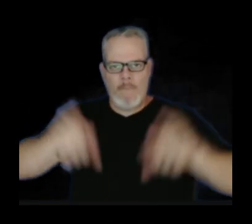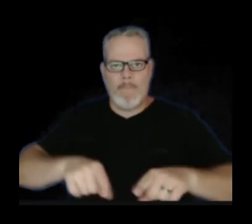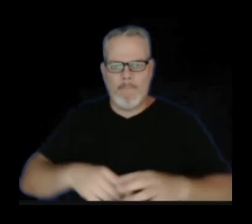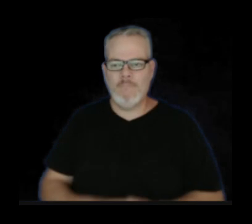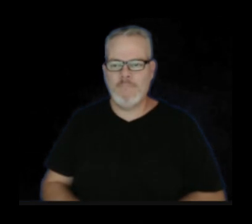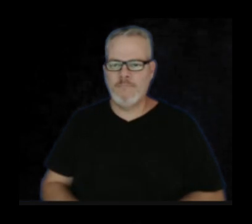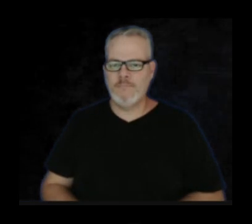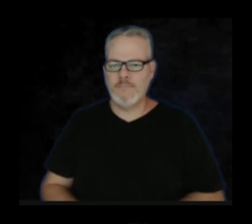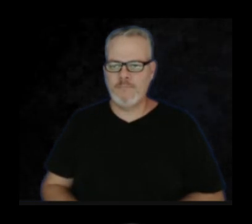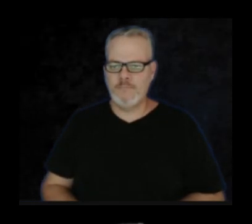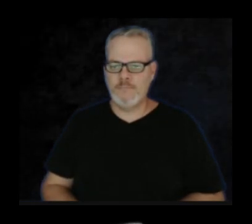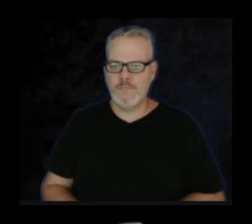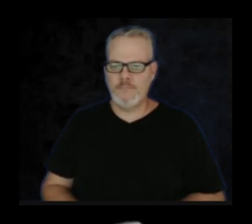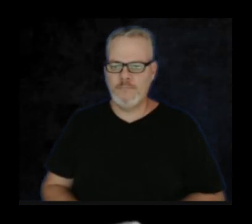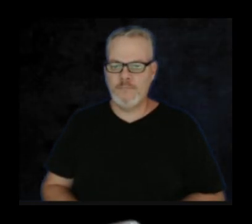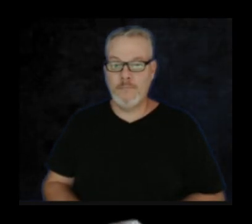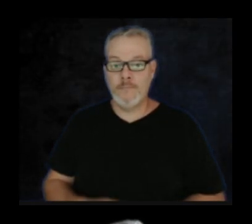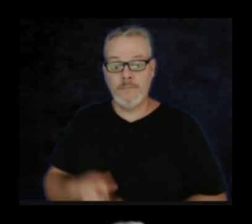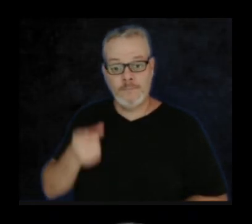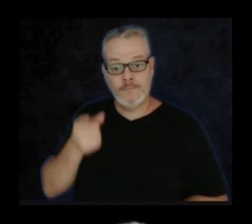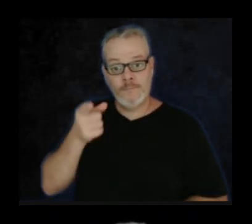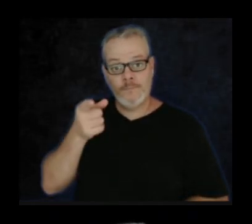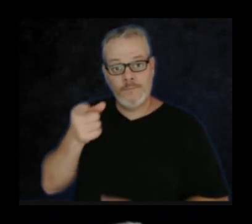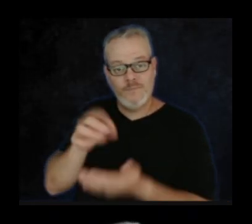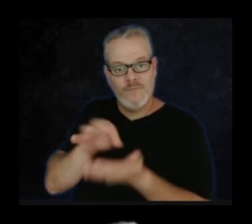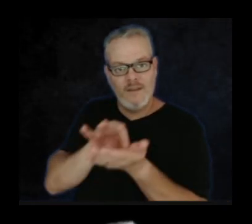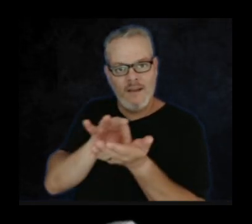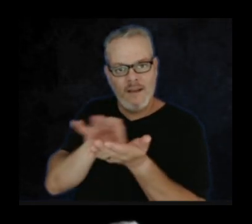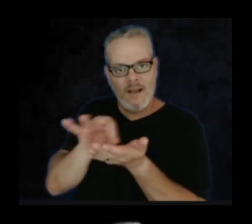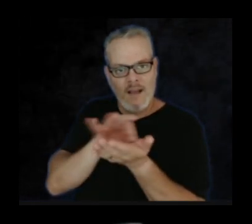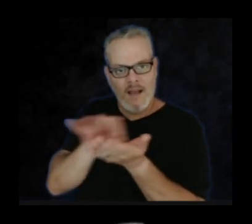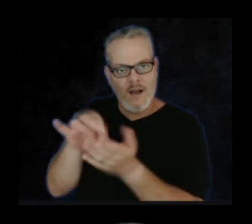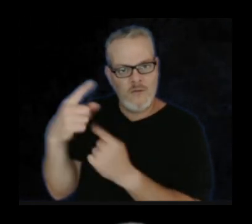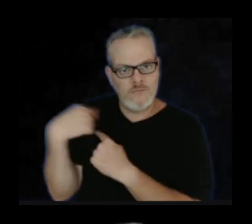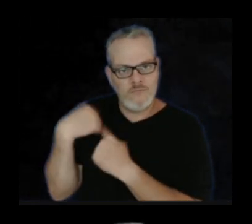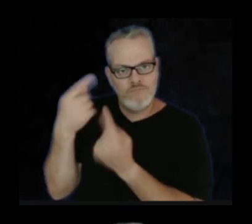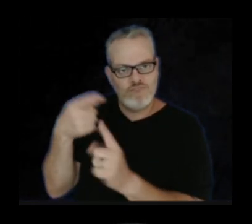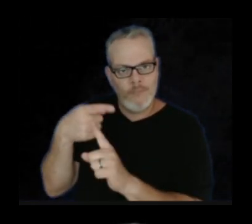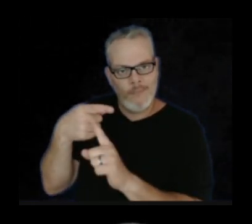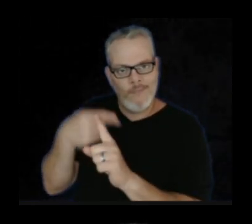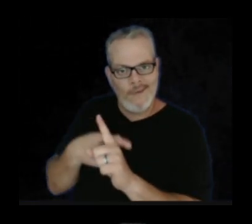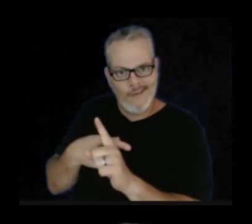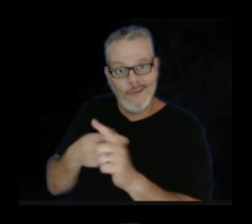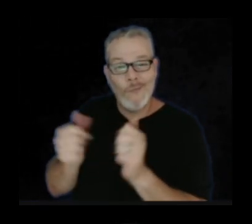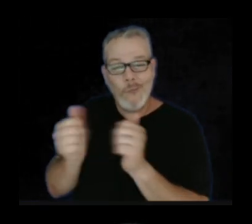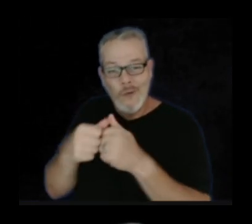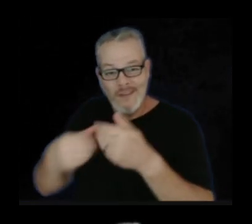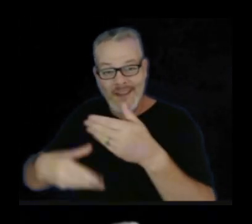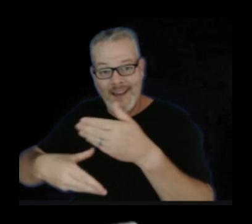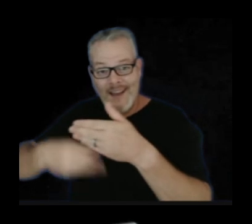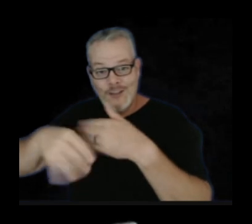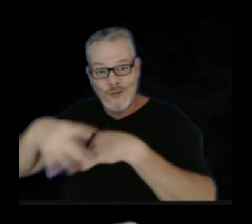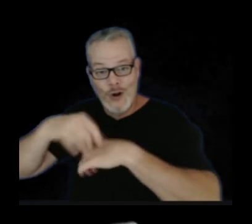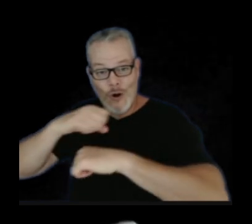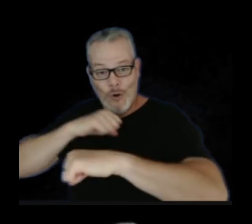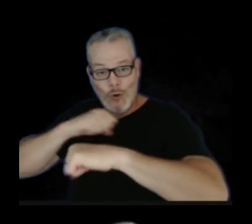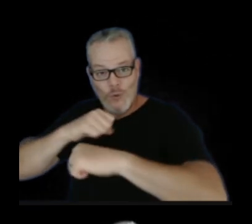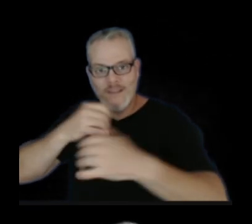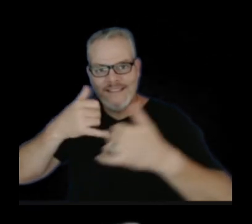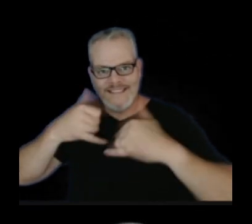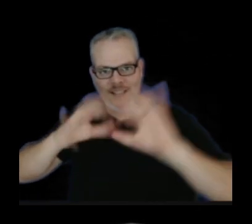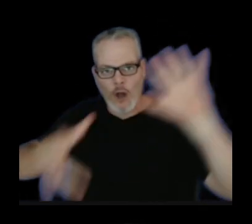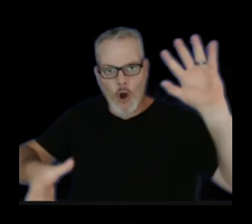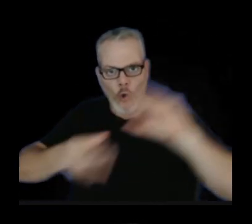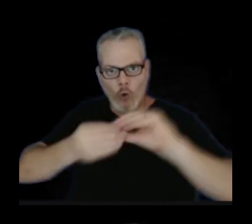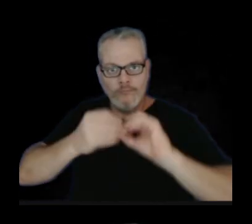So here's the earthquake counts over the past month. Even with those extra earthquakes, we're still at overall very low counts of earthquakes per